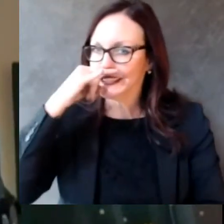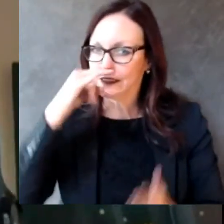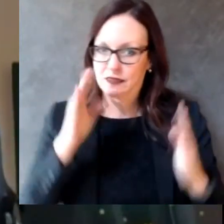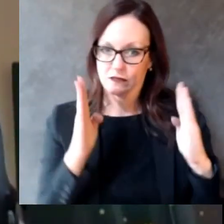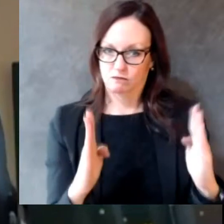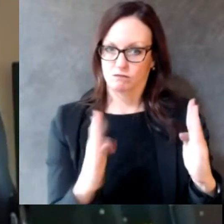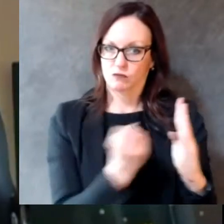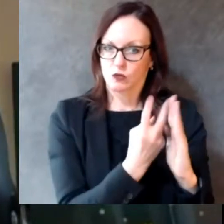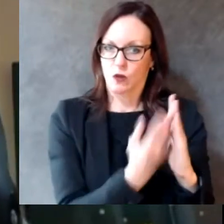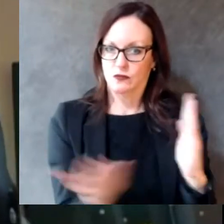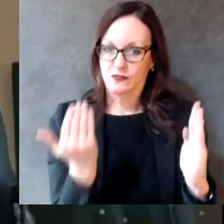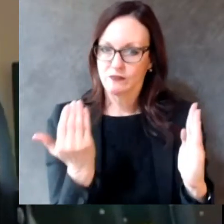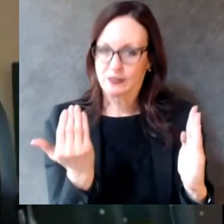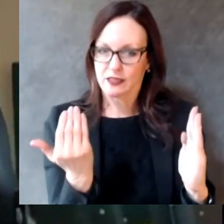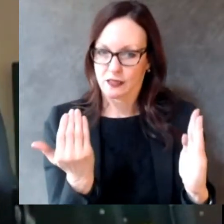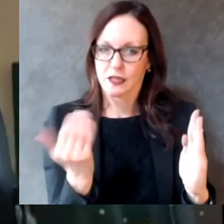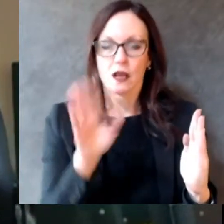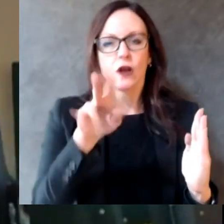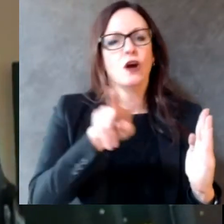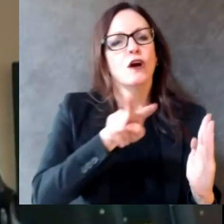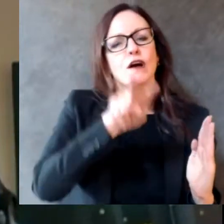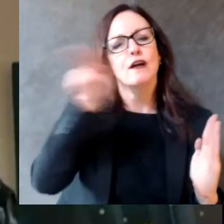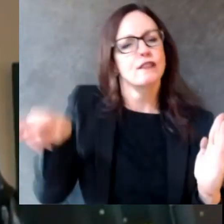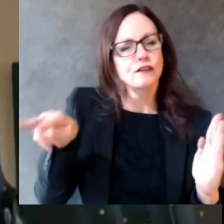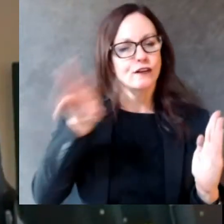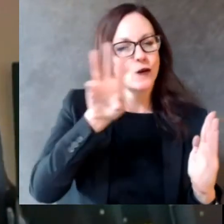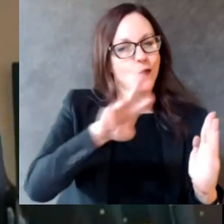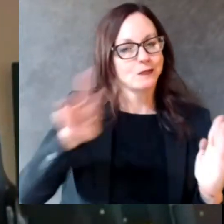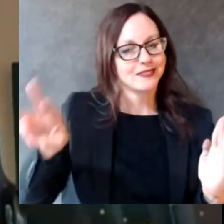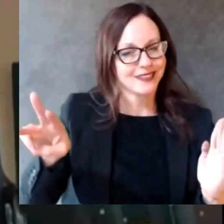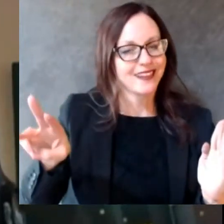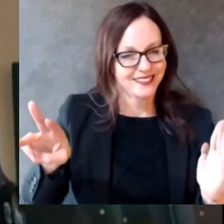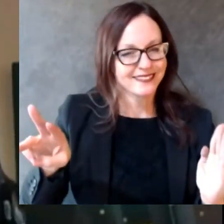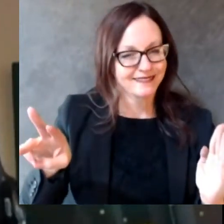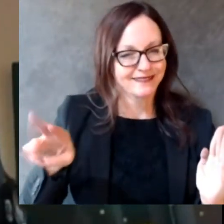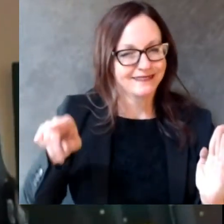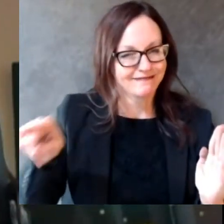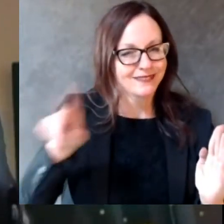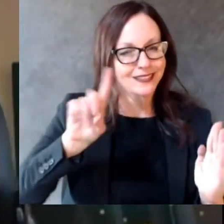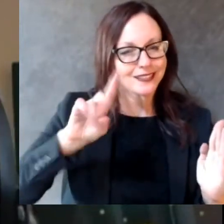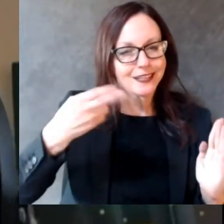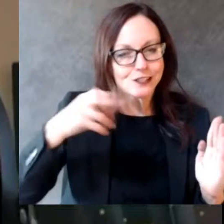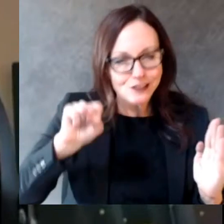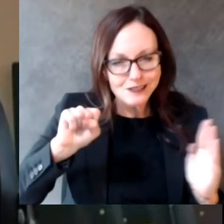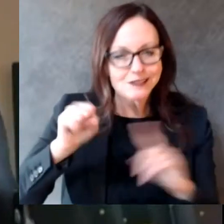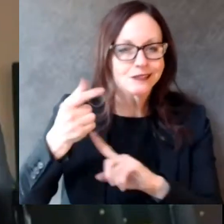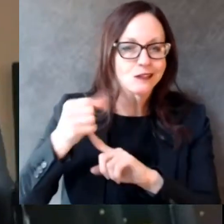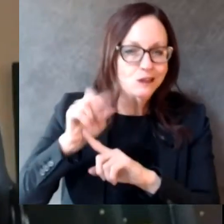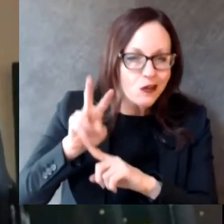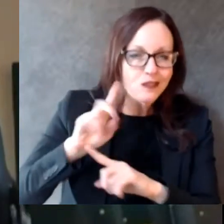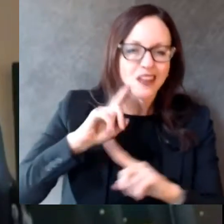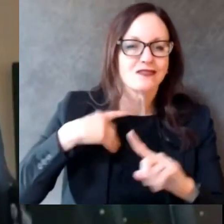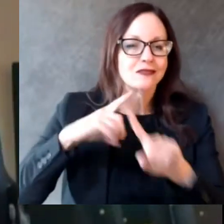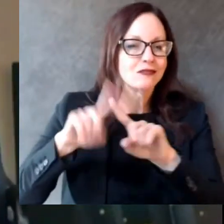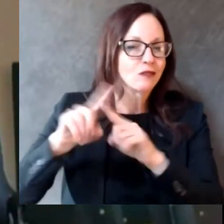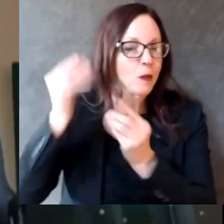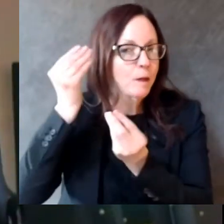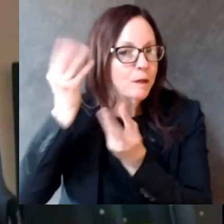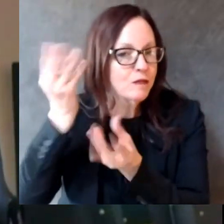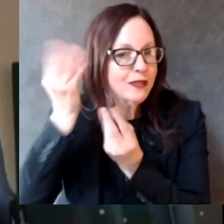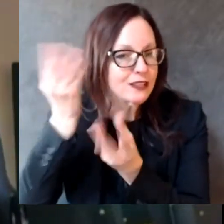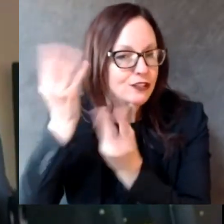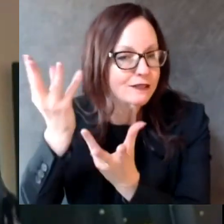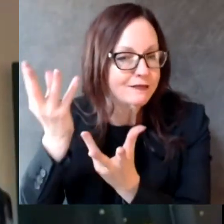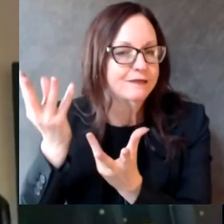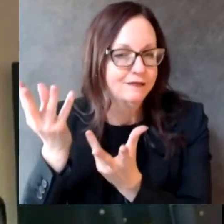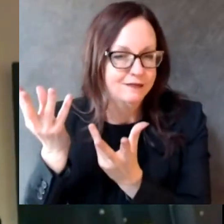reporting percentages of people who are vaccinated, we are reporting out of the total population. So